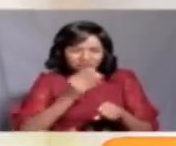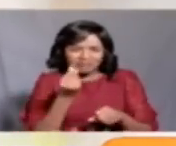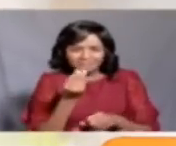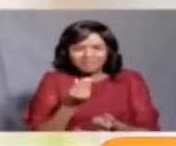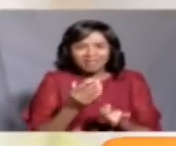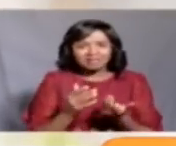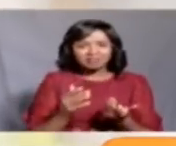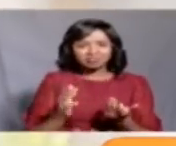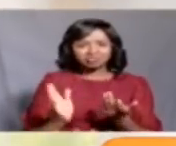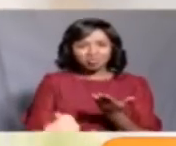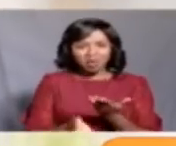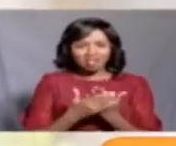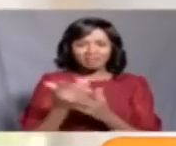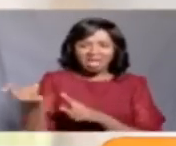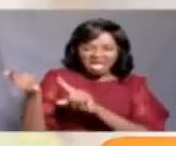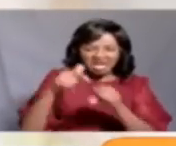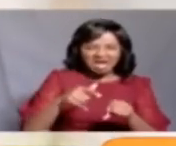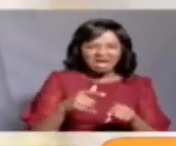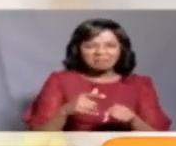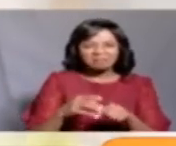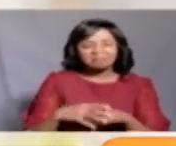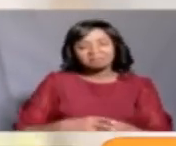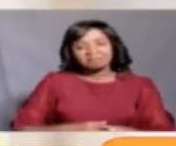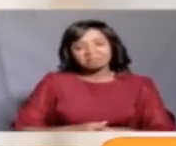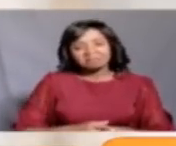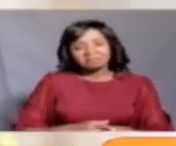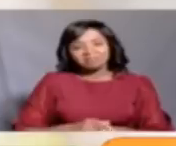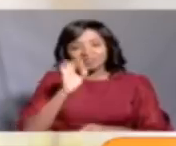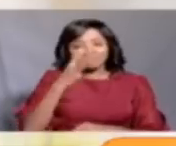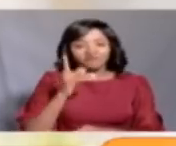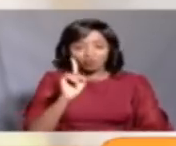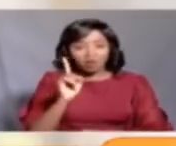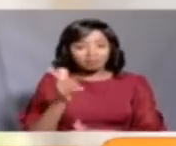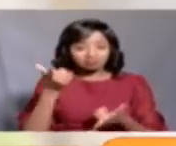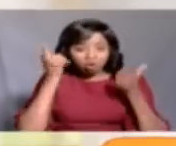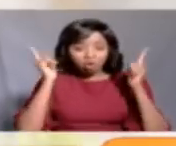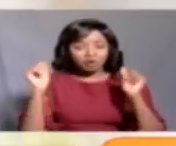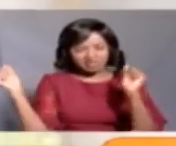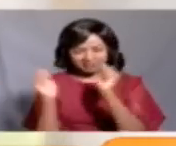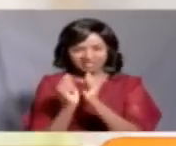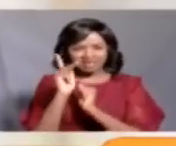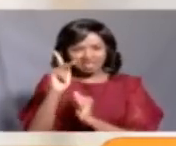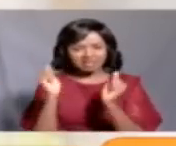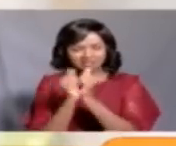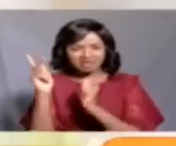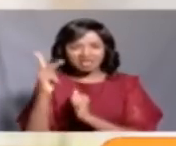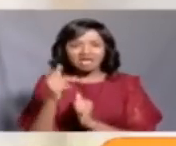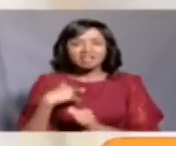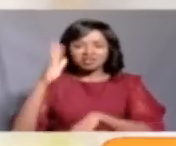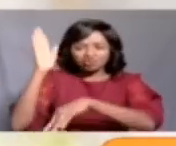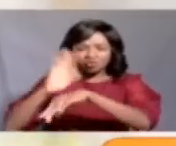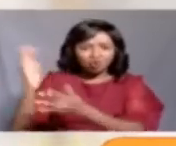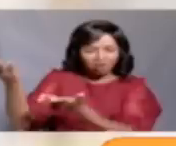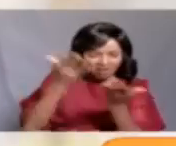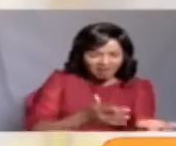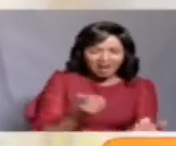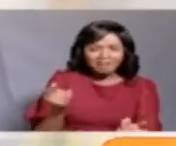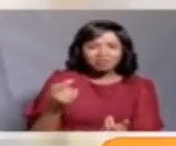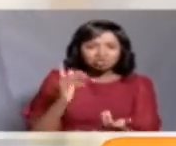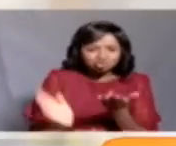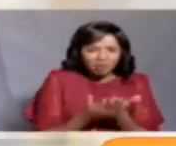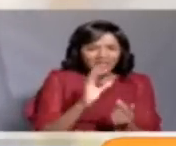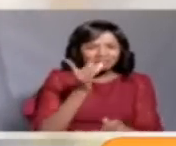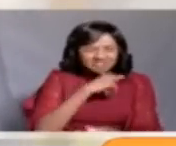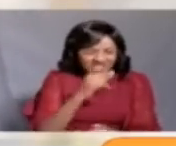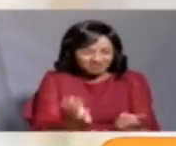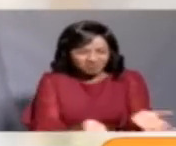the honeysucker to come and fetch out, like if one truck costs 10,000 and every month you're calling a truck, that's already